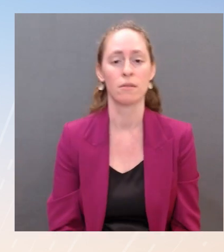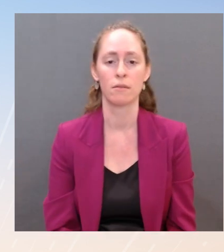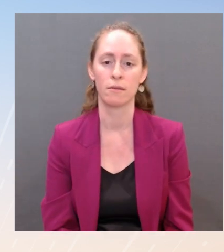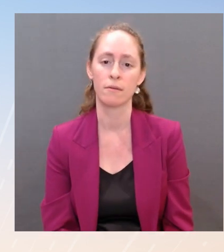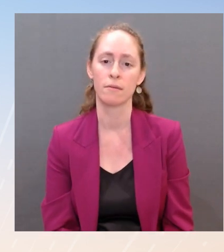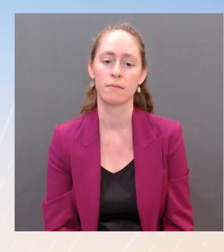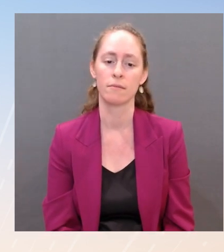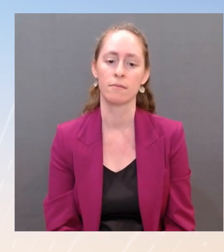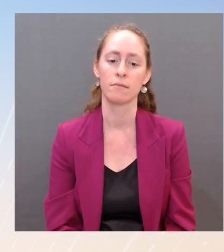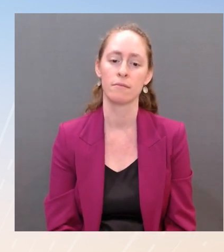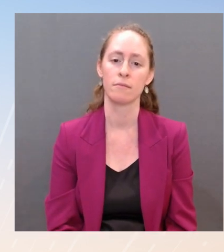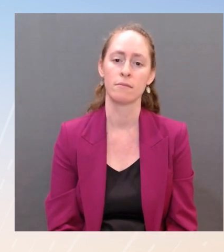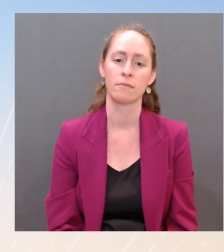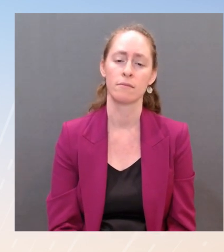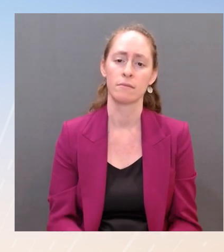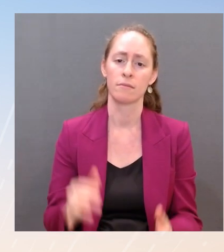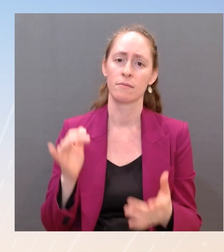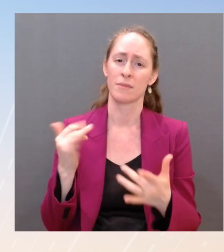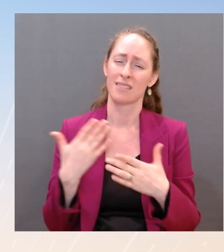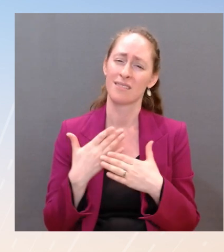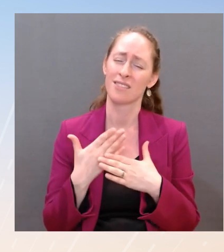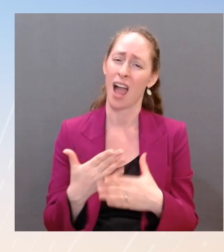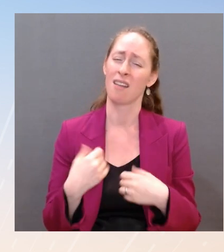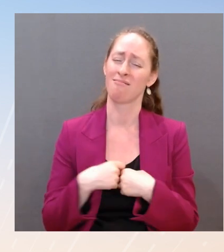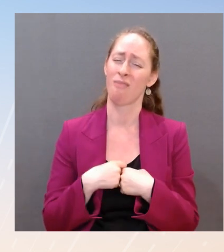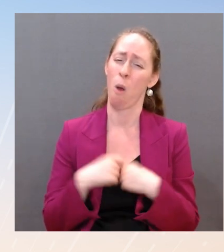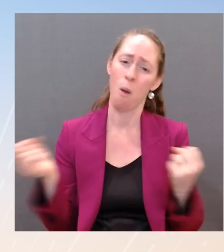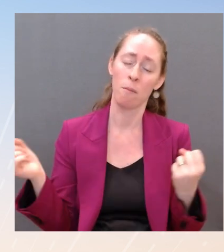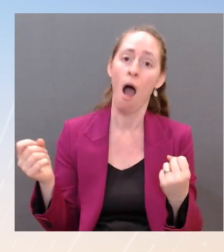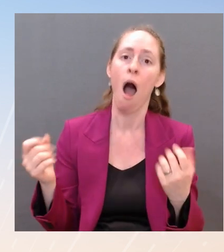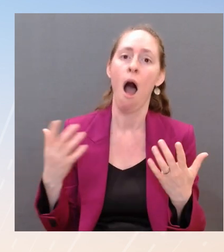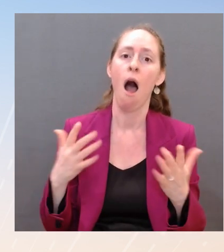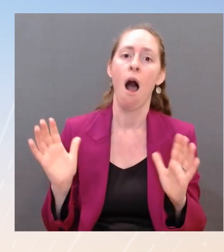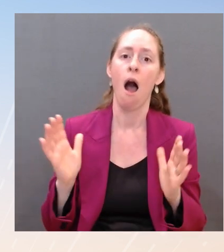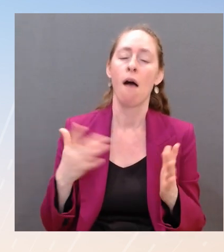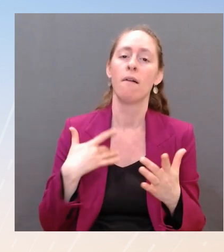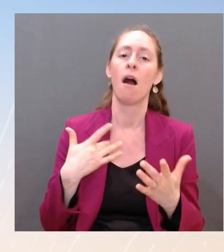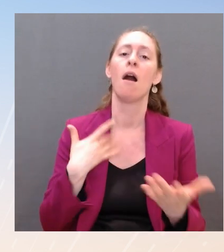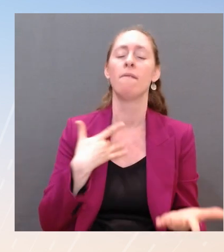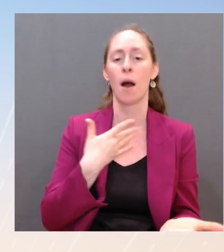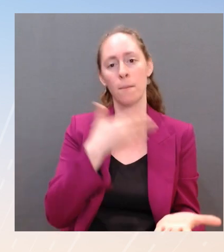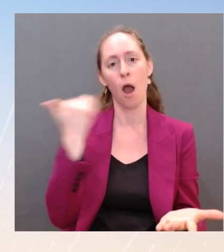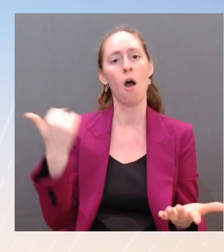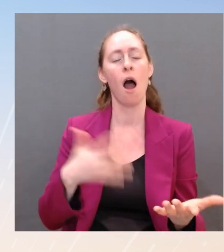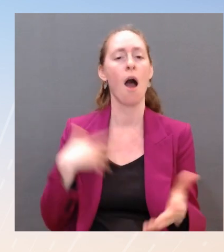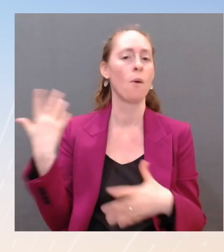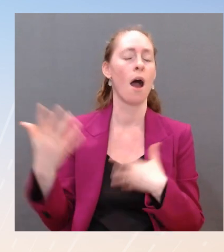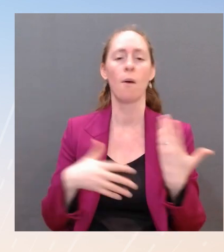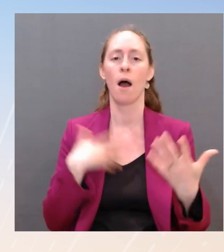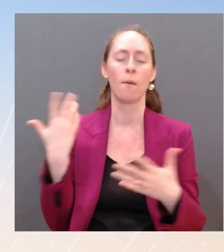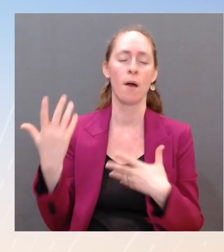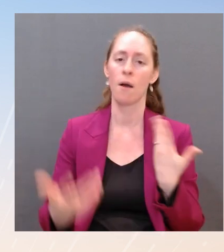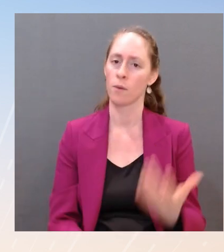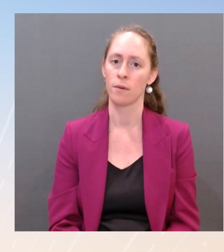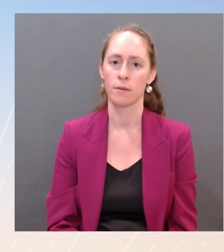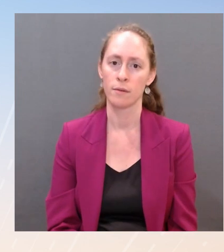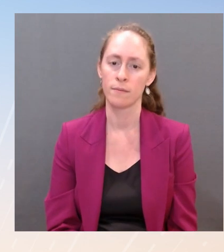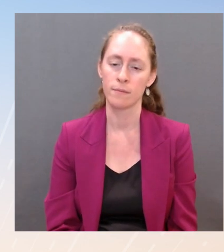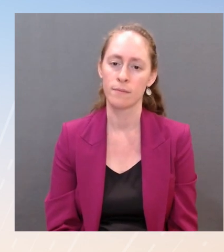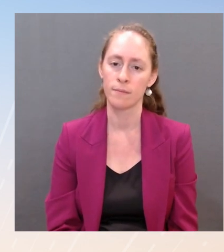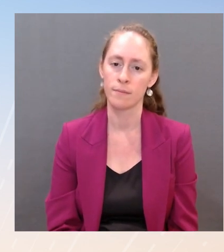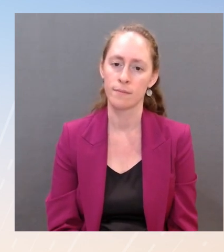that you keep in, because the moment that you tap into that, you can share so much and you can build connection. And I think